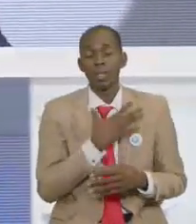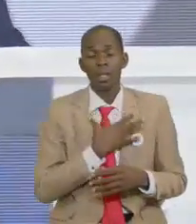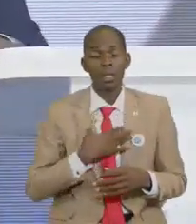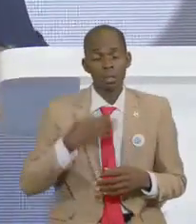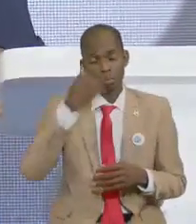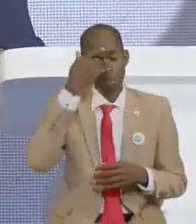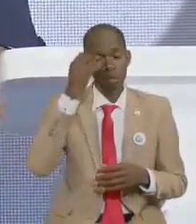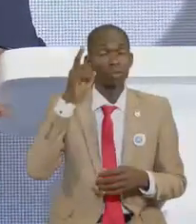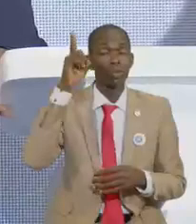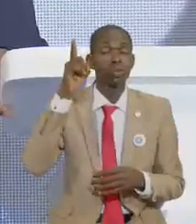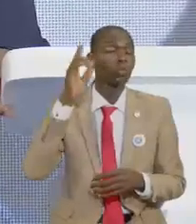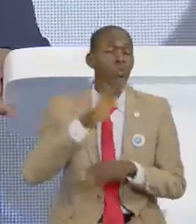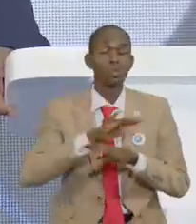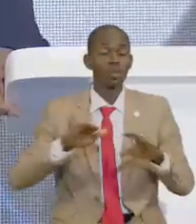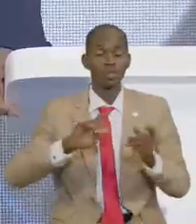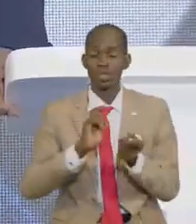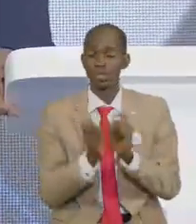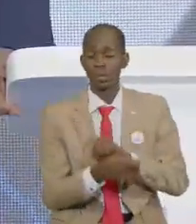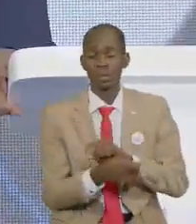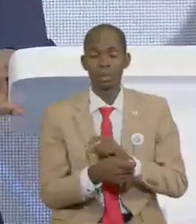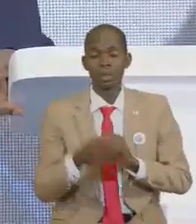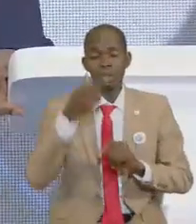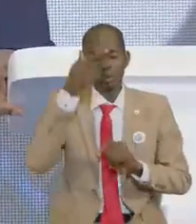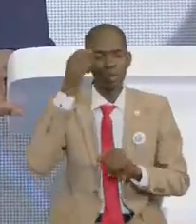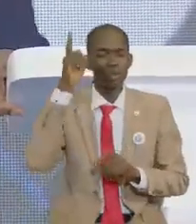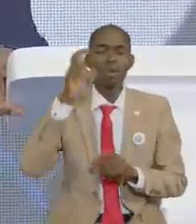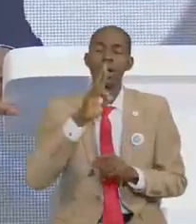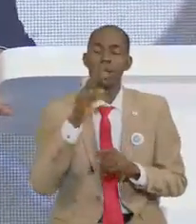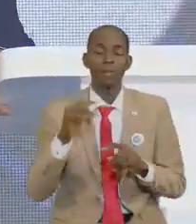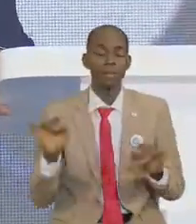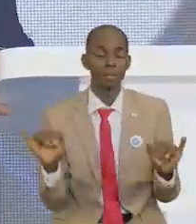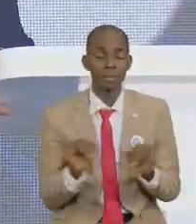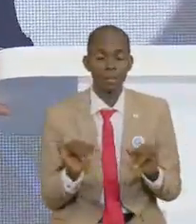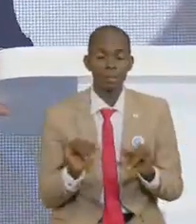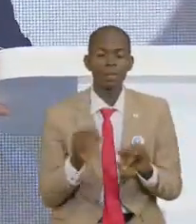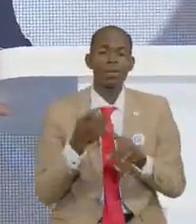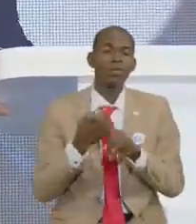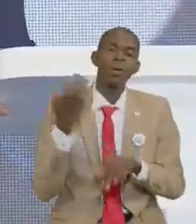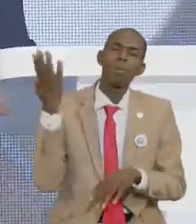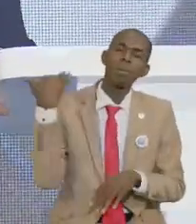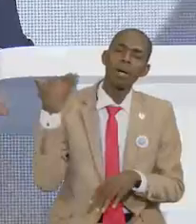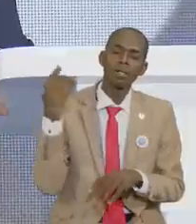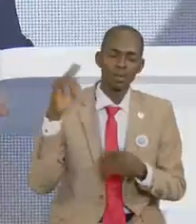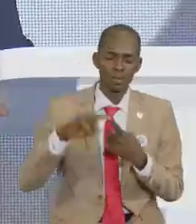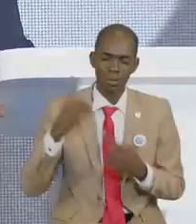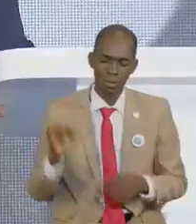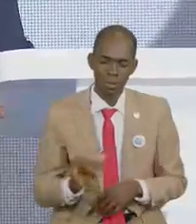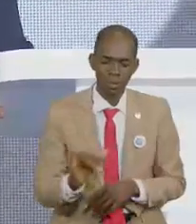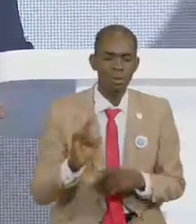don't change, because you are the same, from past eternity to future